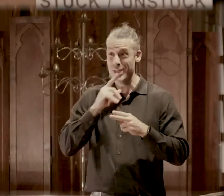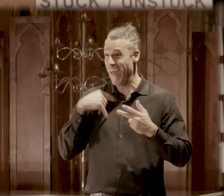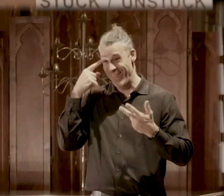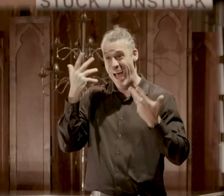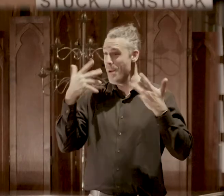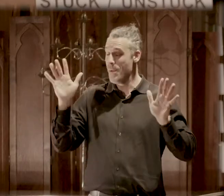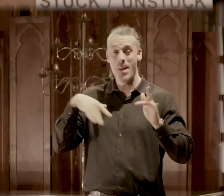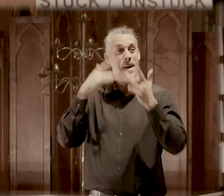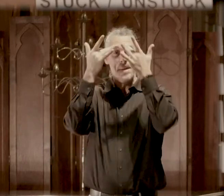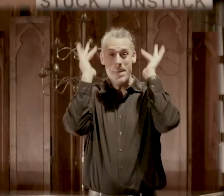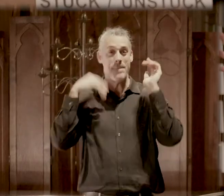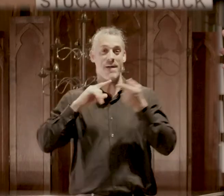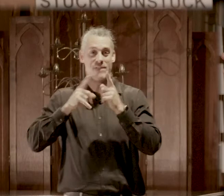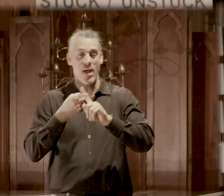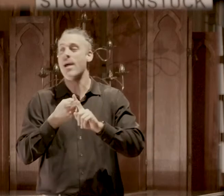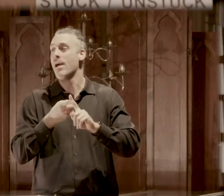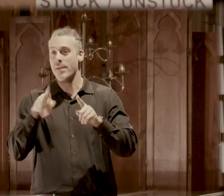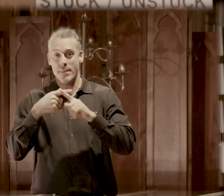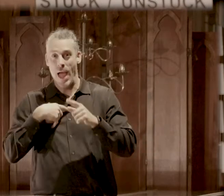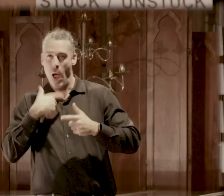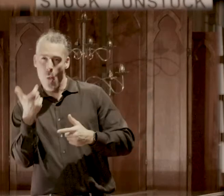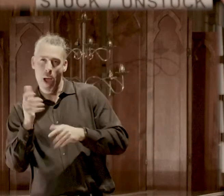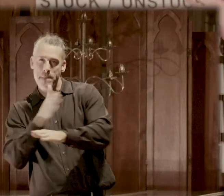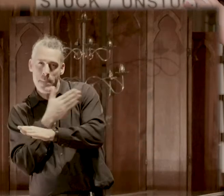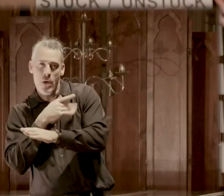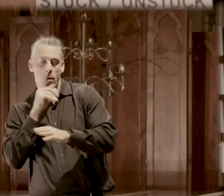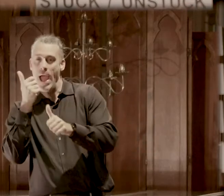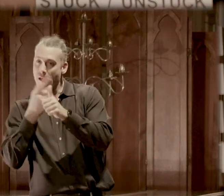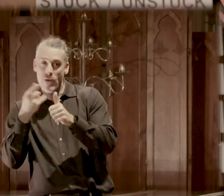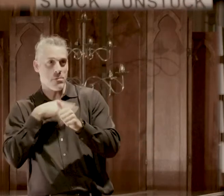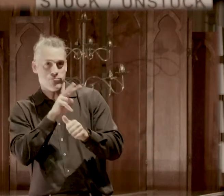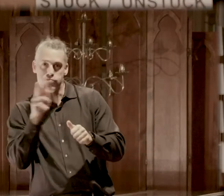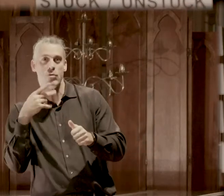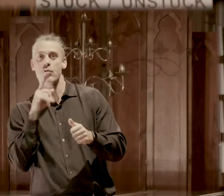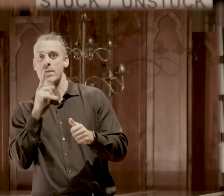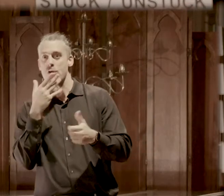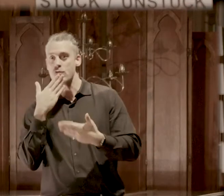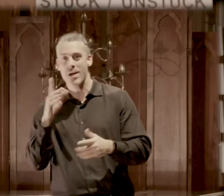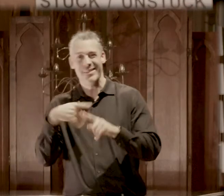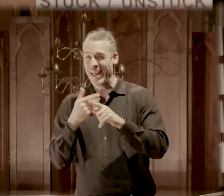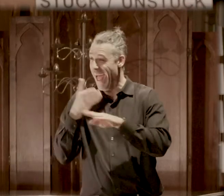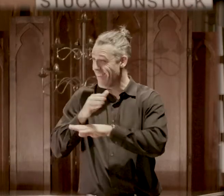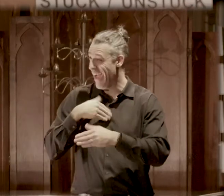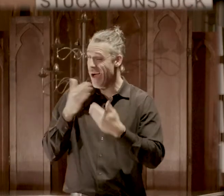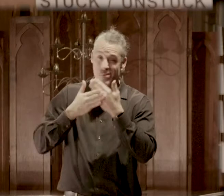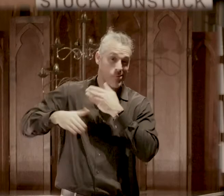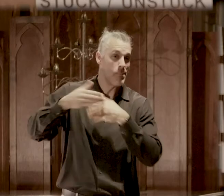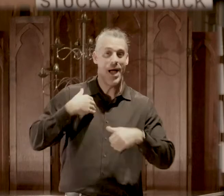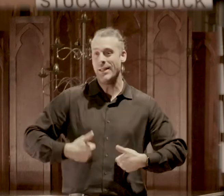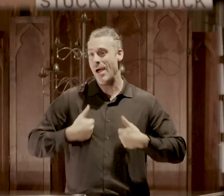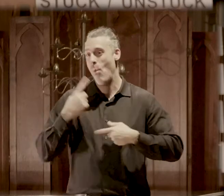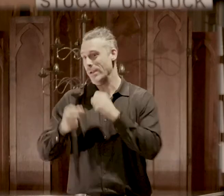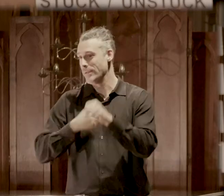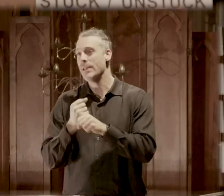So that was it, right? That was this cool big night. I went out and watched the bands. Everybody was great. And I went on with my life. And then a